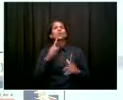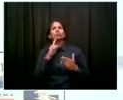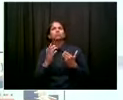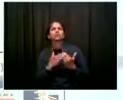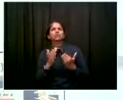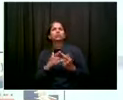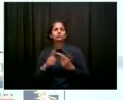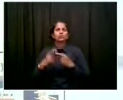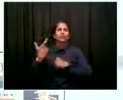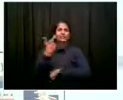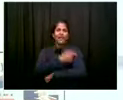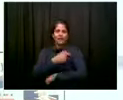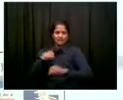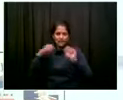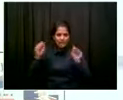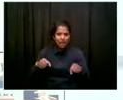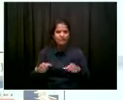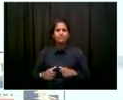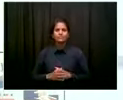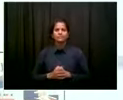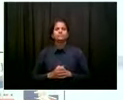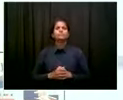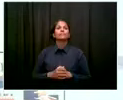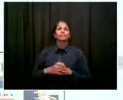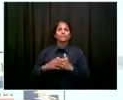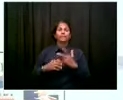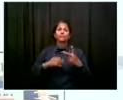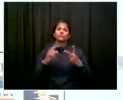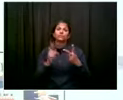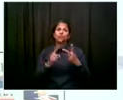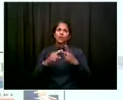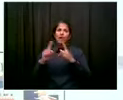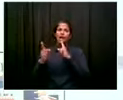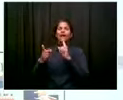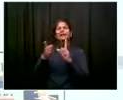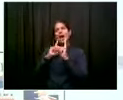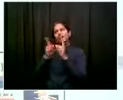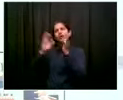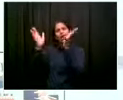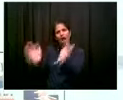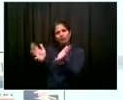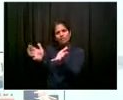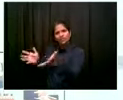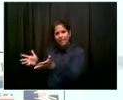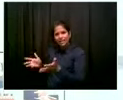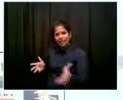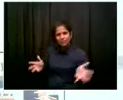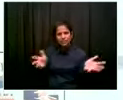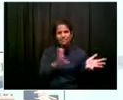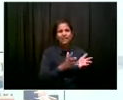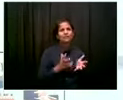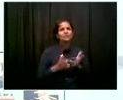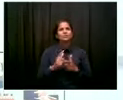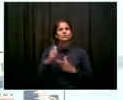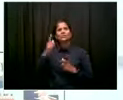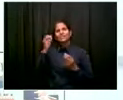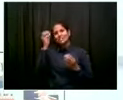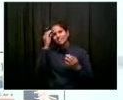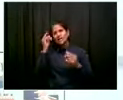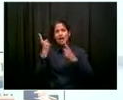having the questions that people have about the vaccines answered by people whom they trust